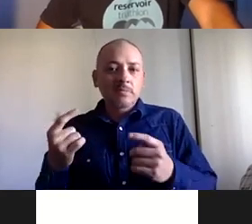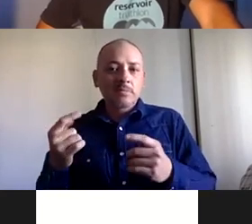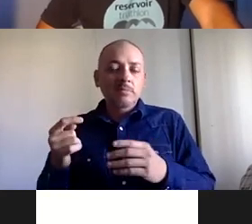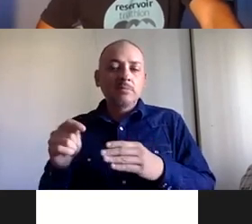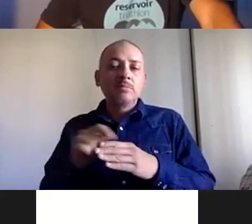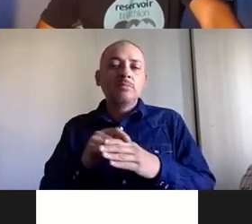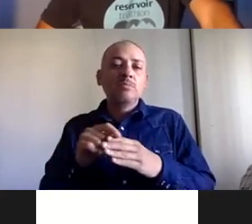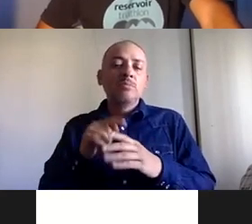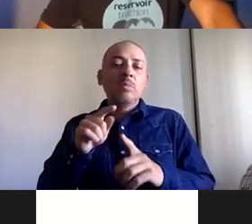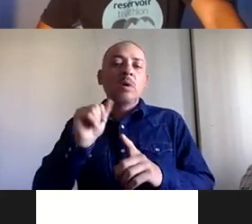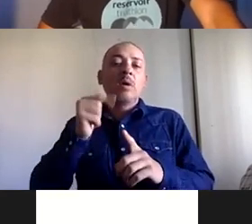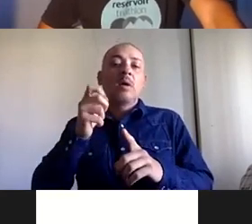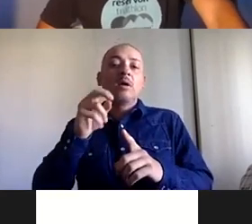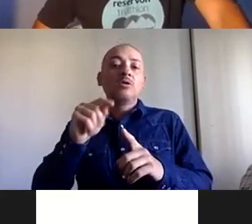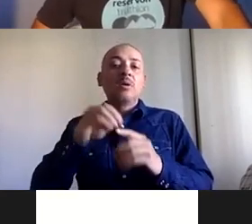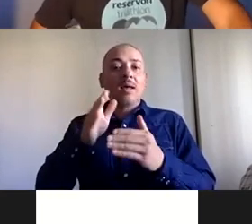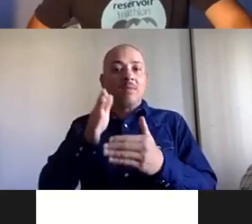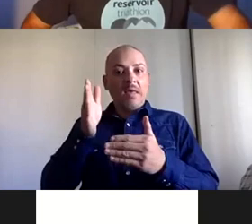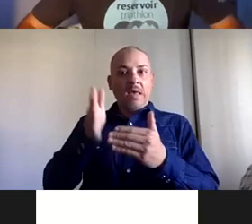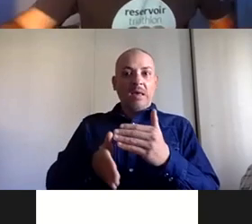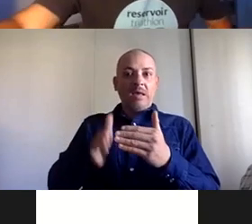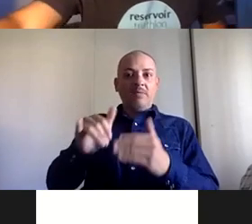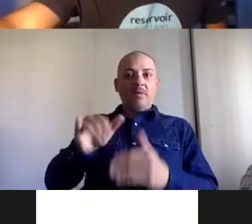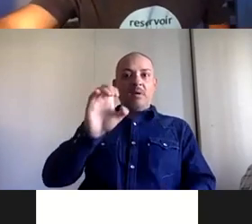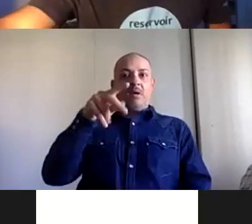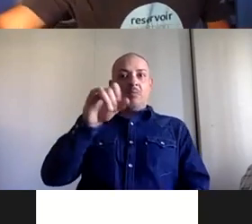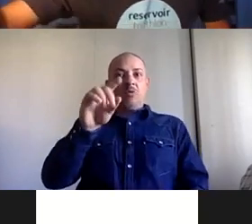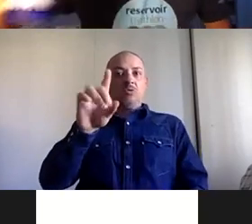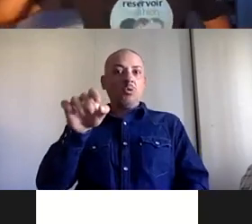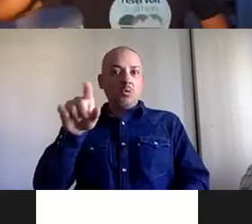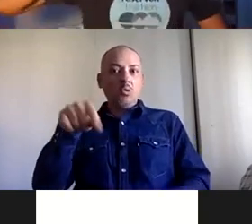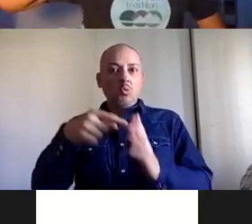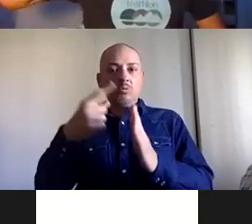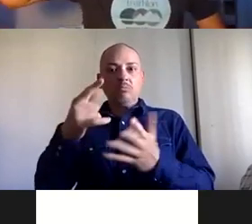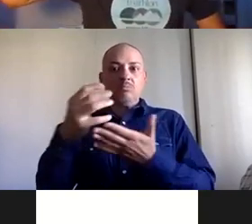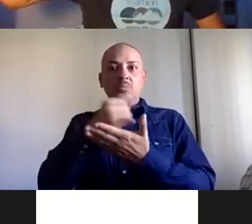update our agent at the end of the episode when we have the complete set of data.